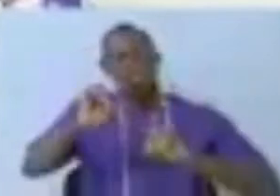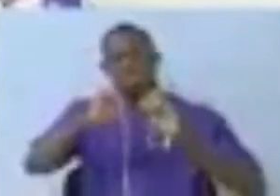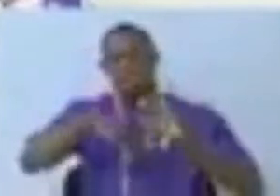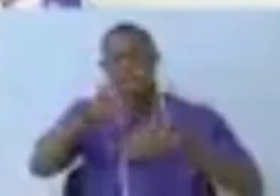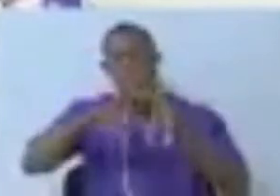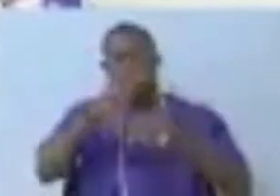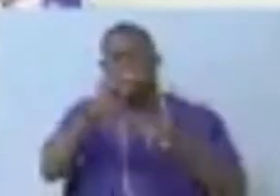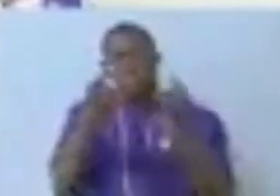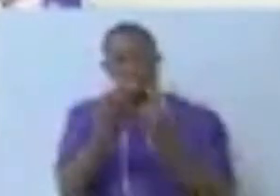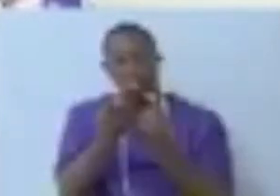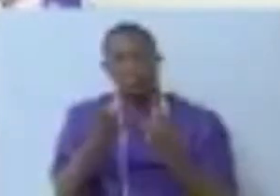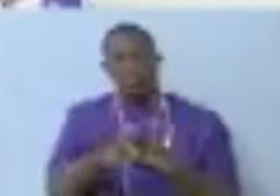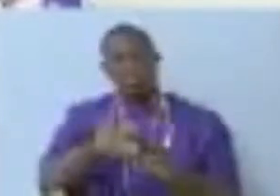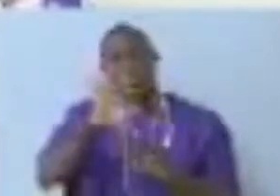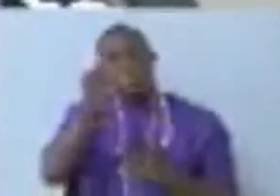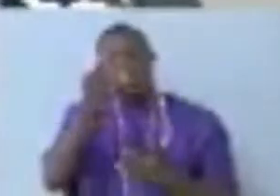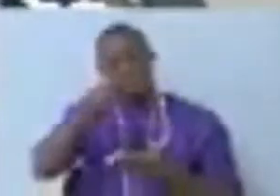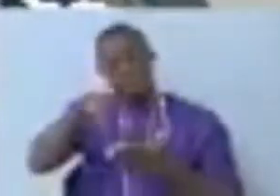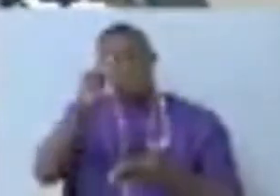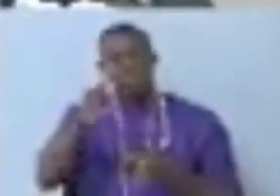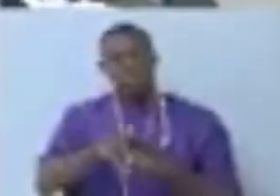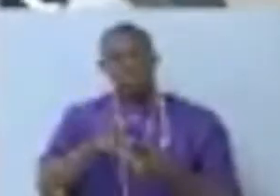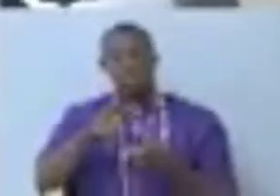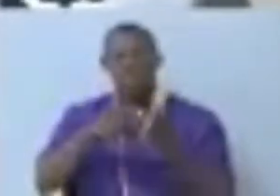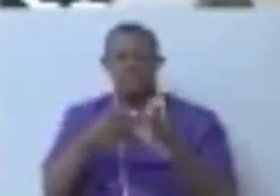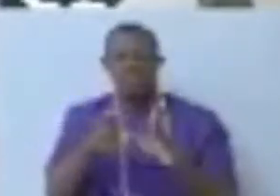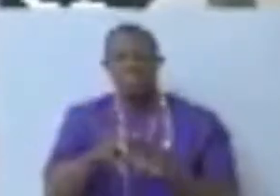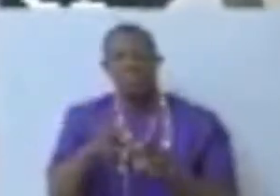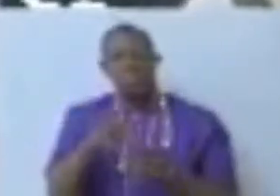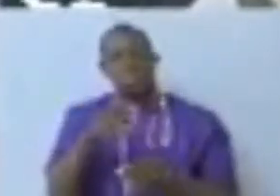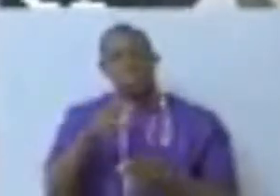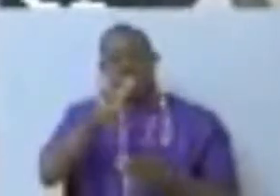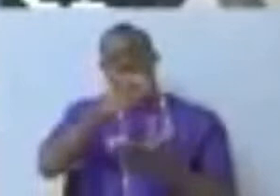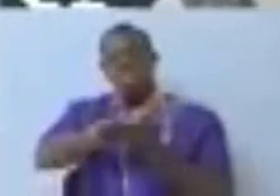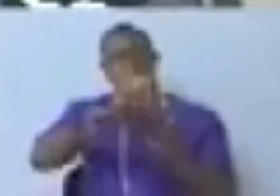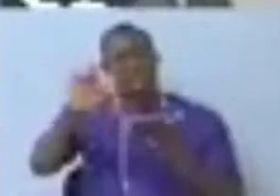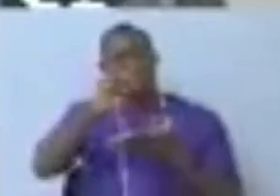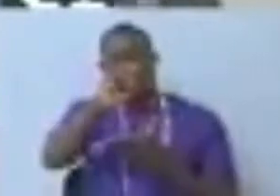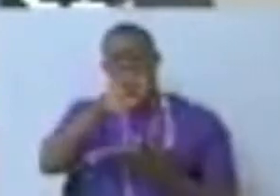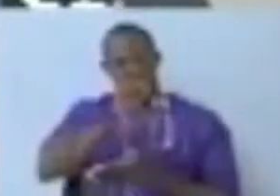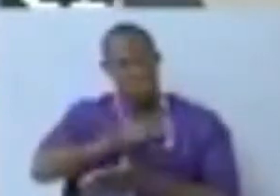That is correct. It seems as if this is just blanket denial.